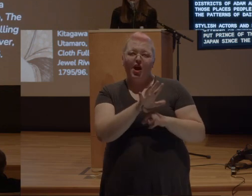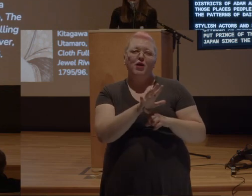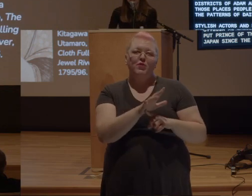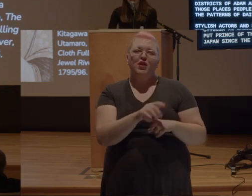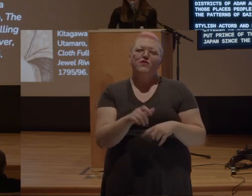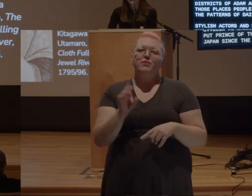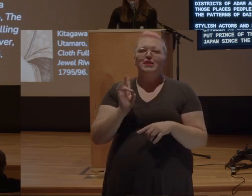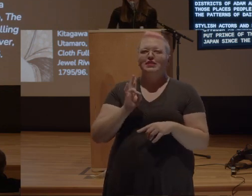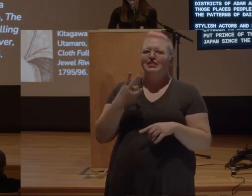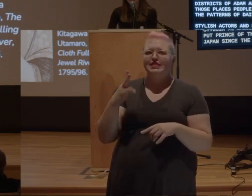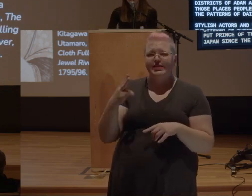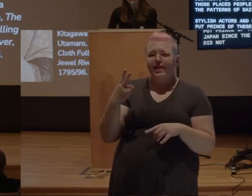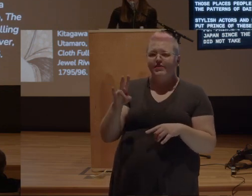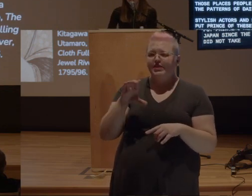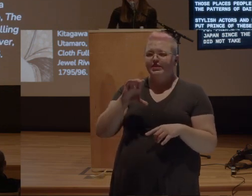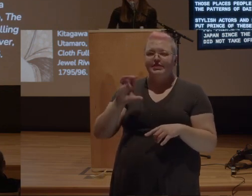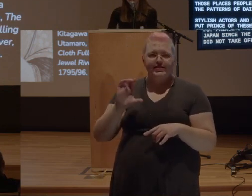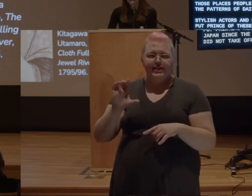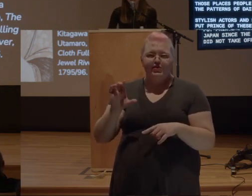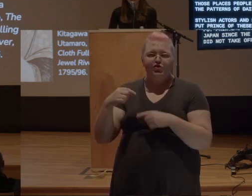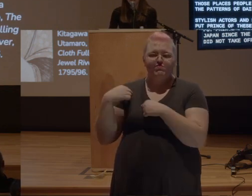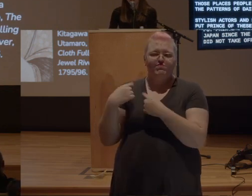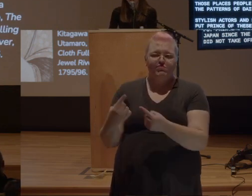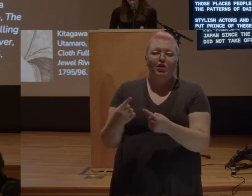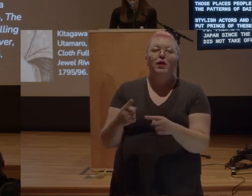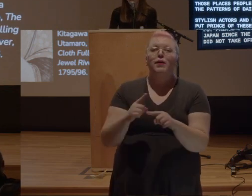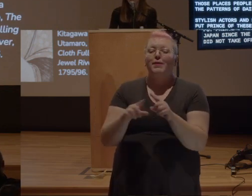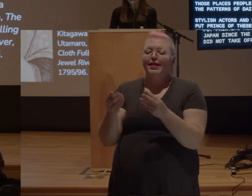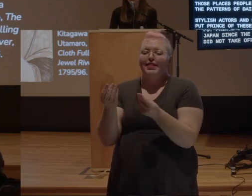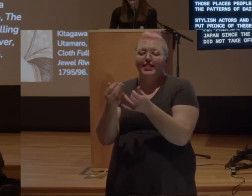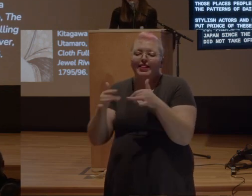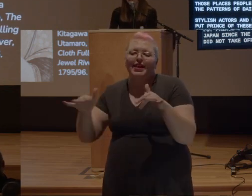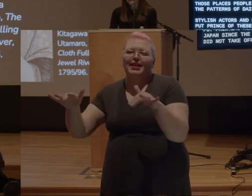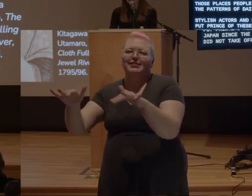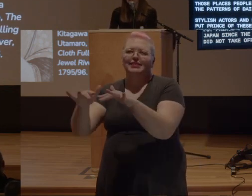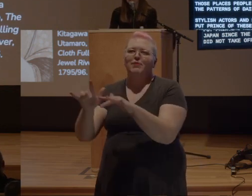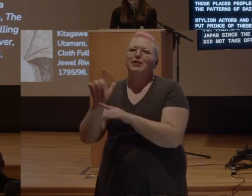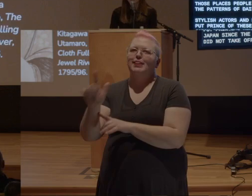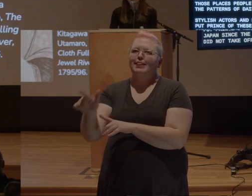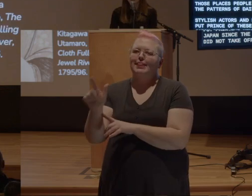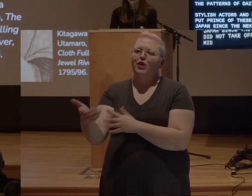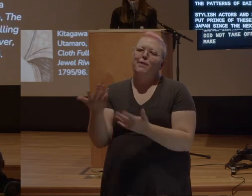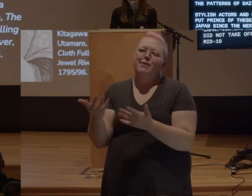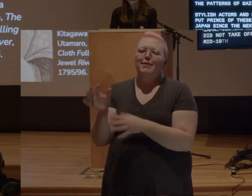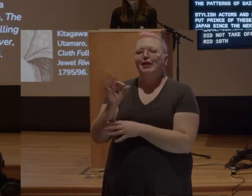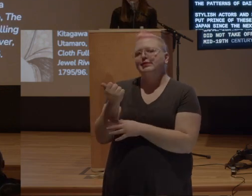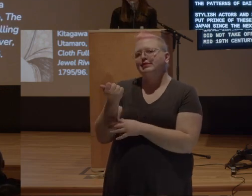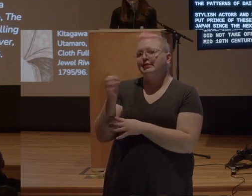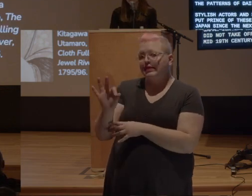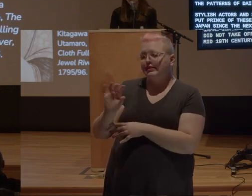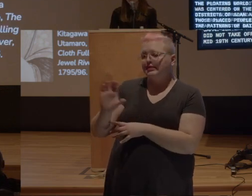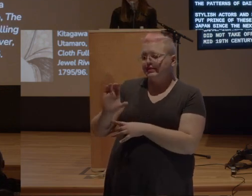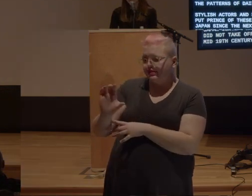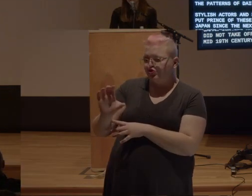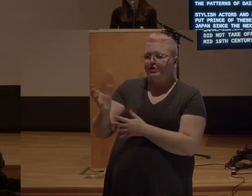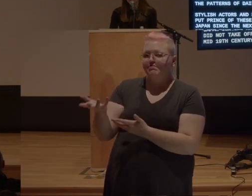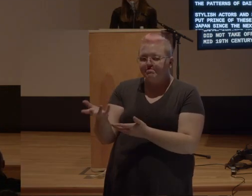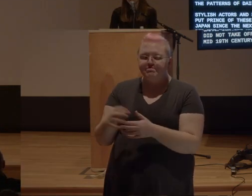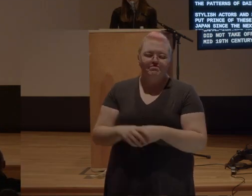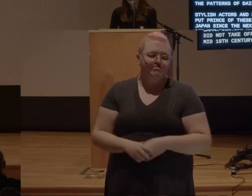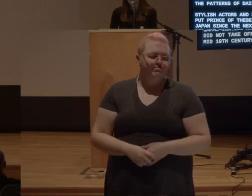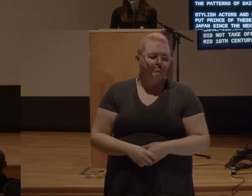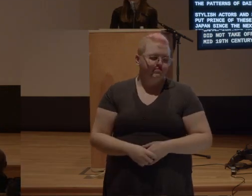But landscape did not take off until much later, in the early to mid-19th century.